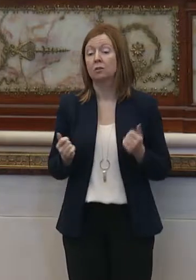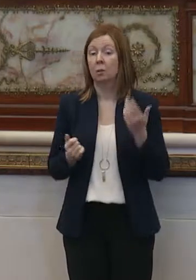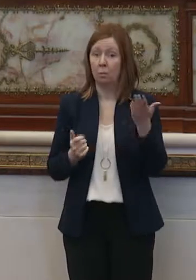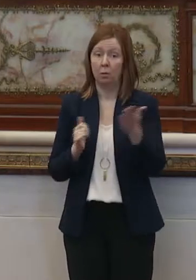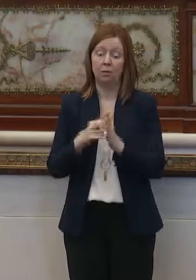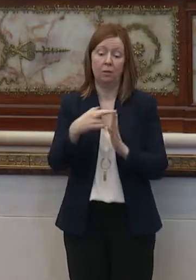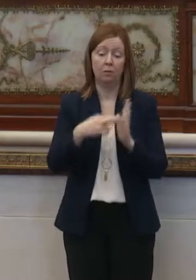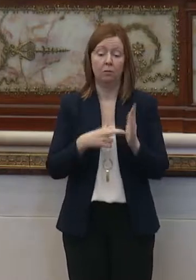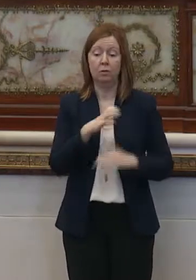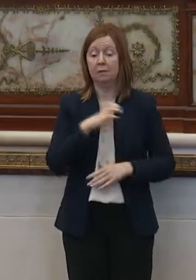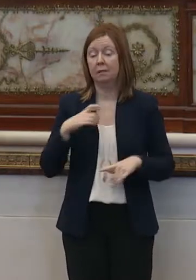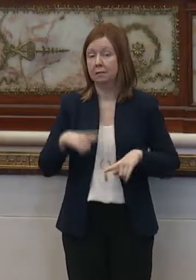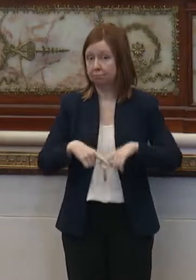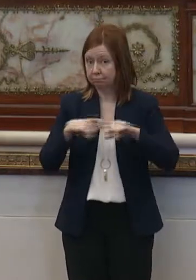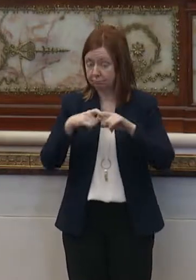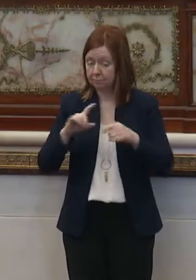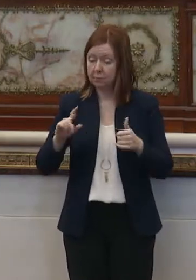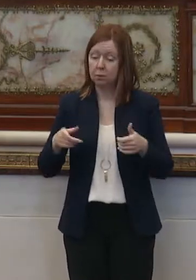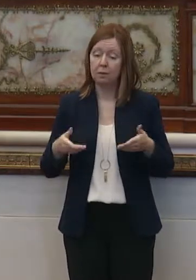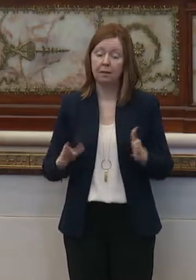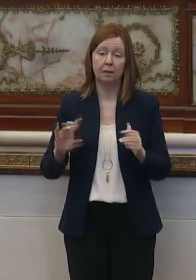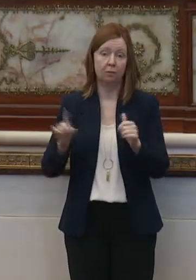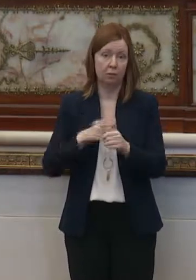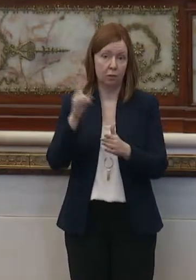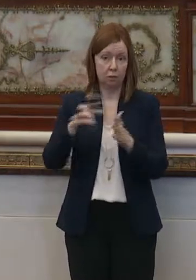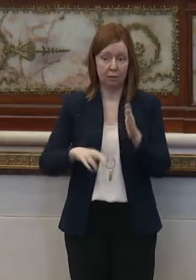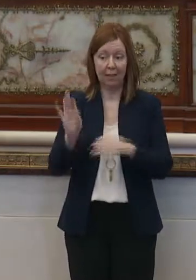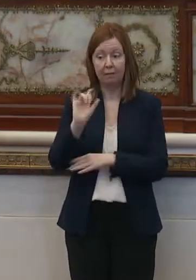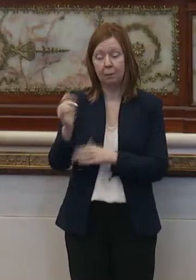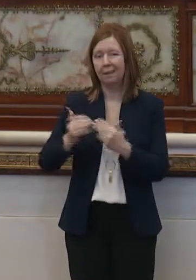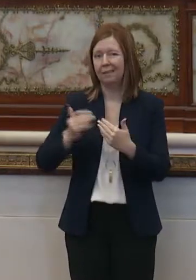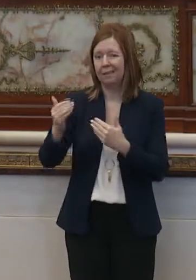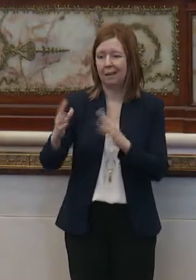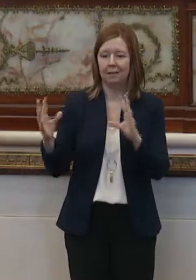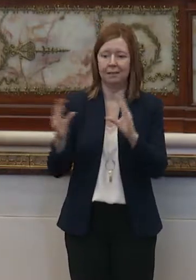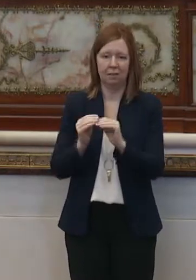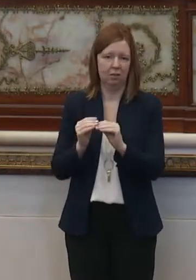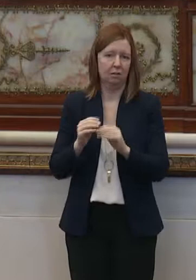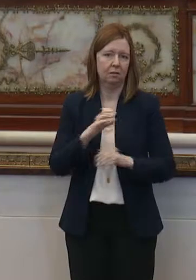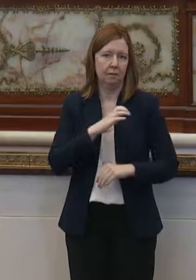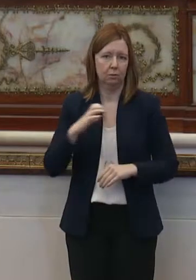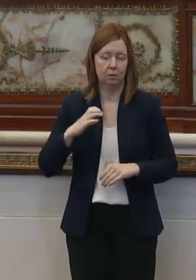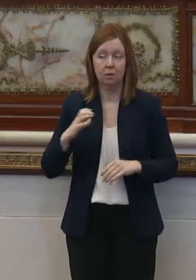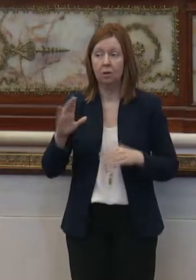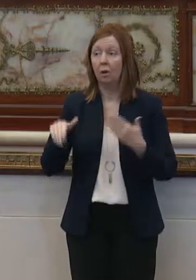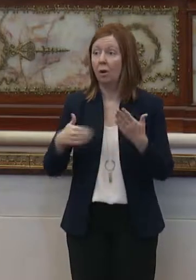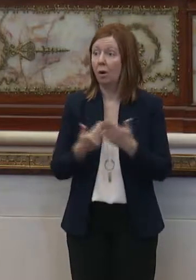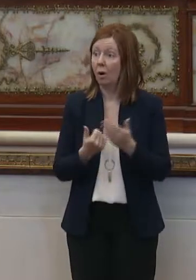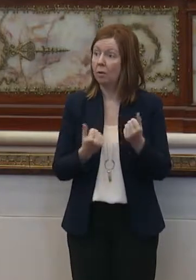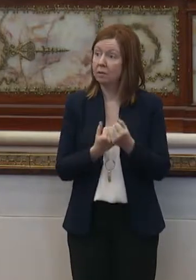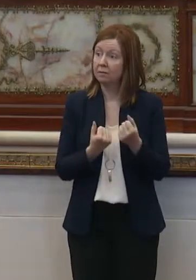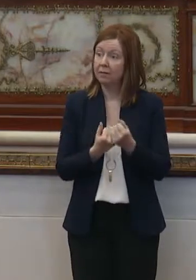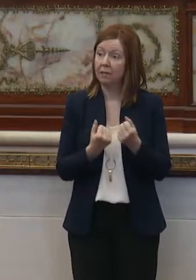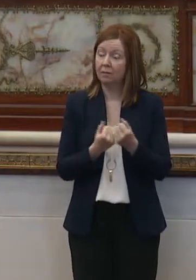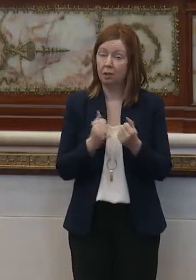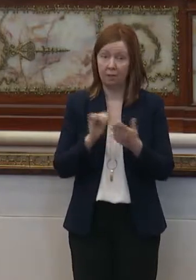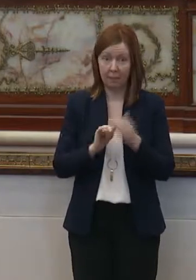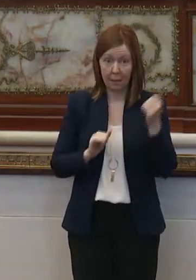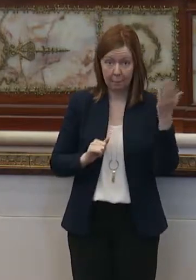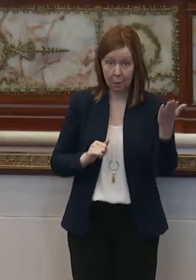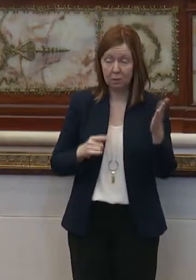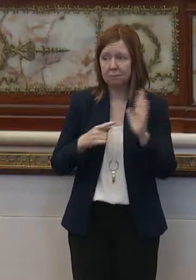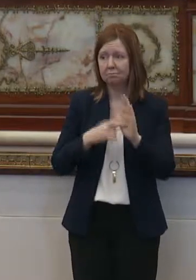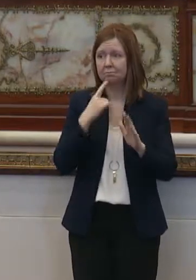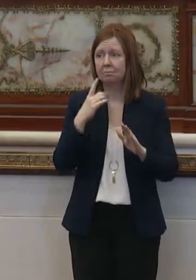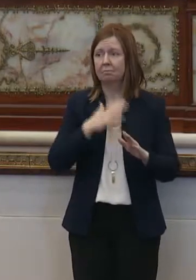rules of council be suspended to permit first reading of this bill at the next session of council. All of those in favor of this motion will signify